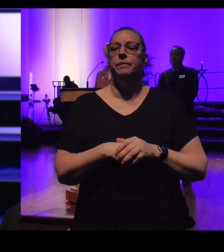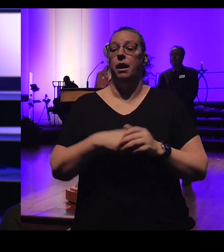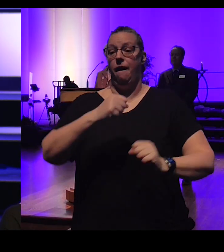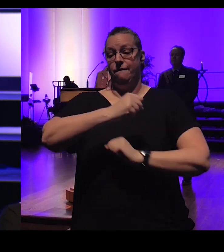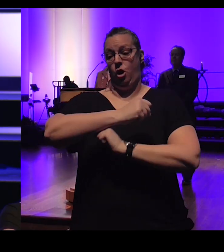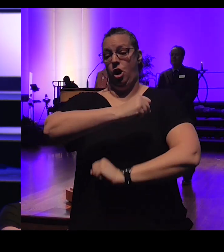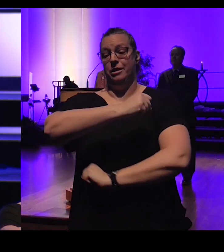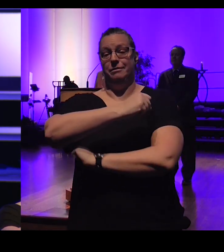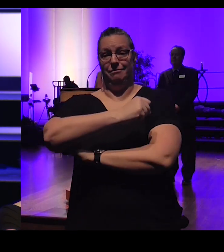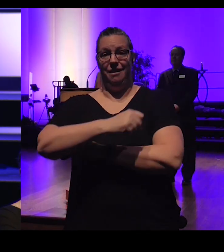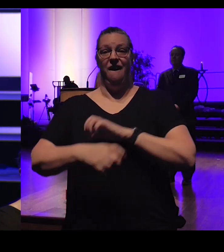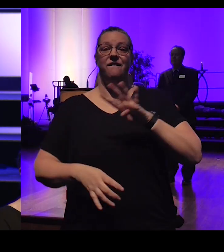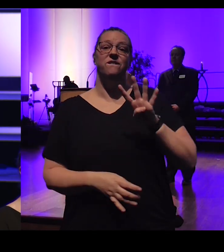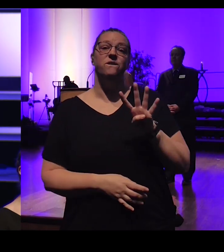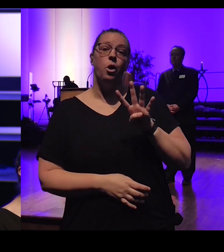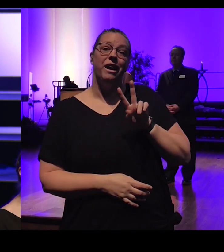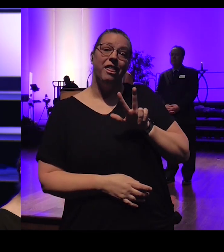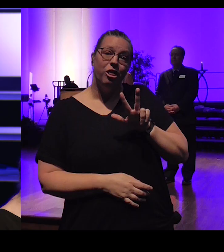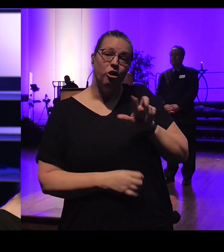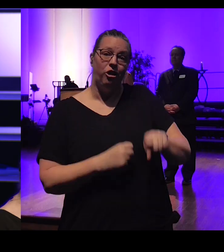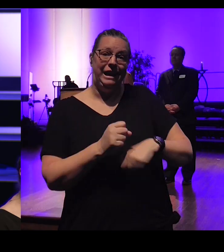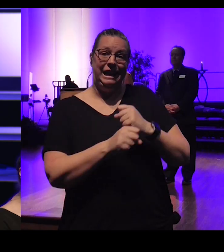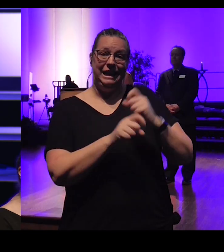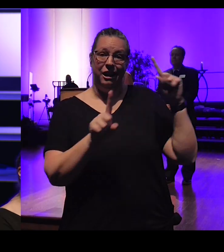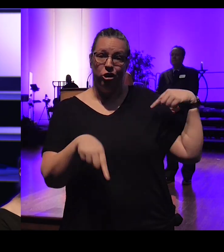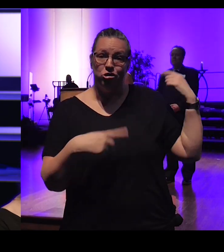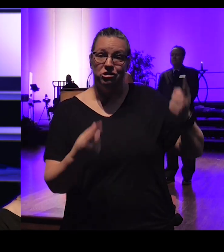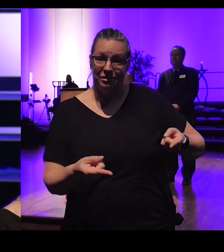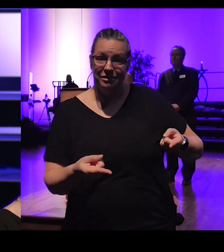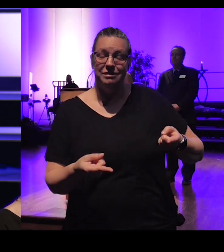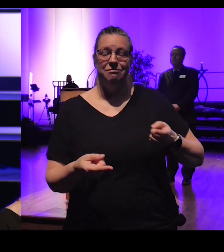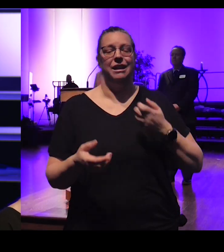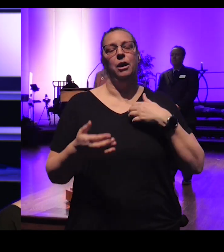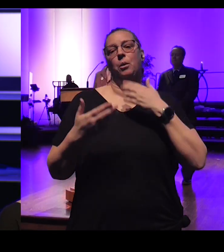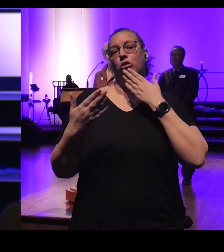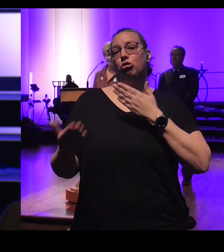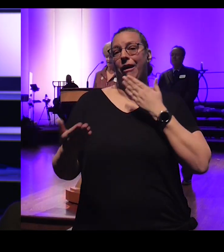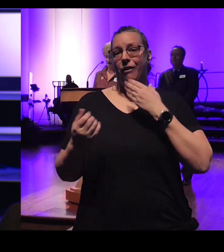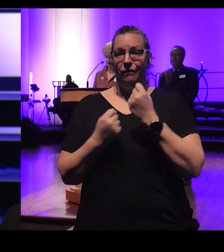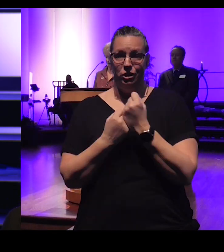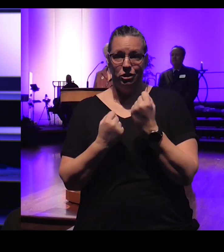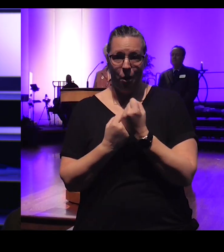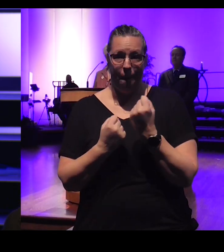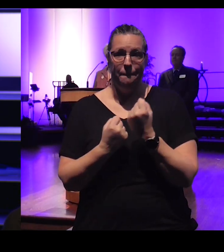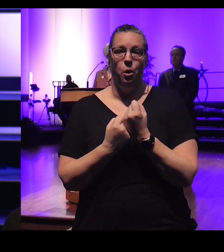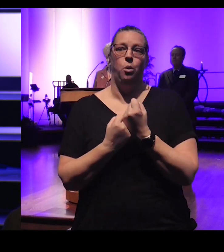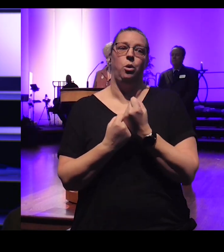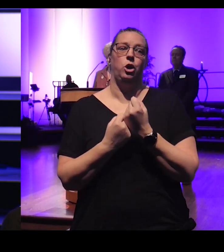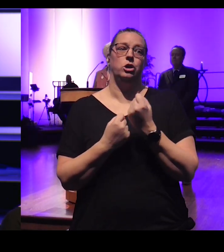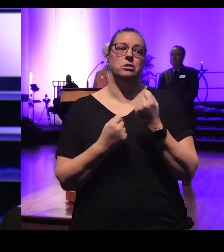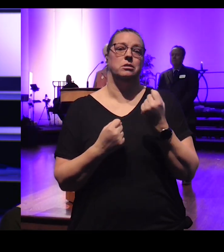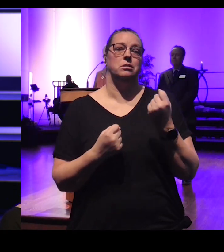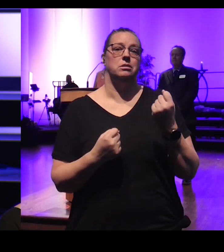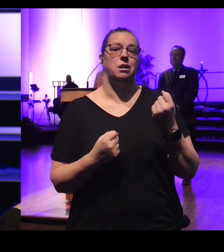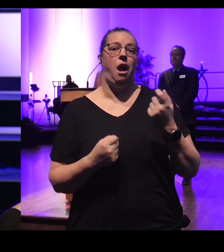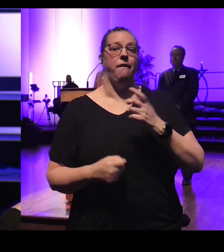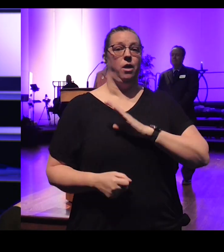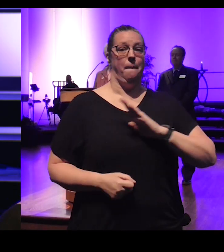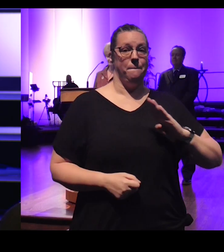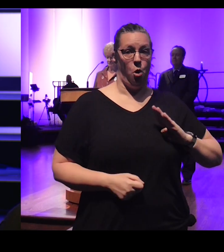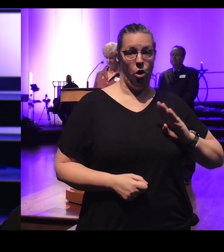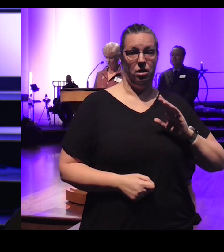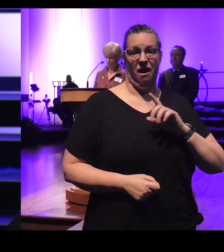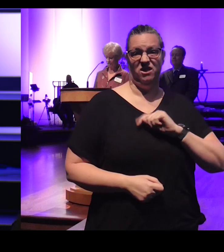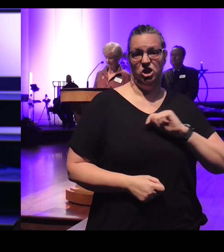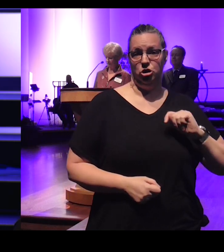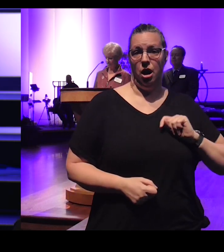its 43rd anniversary this year, is very grateful for the support of the Mile High Church Board of